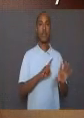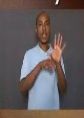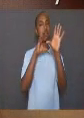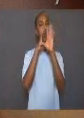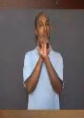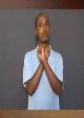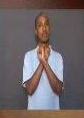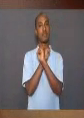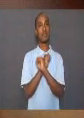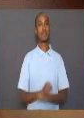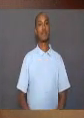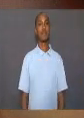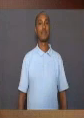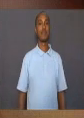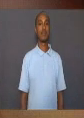Time's up.